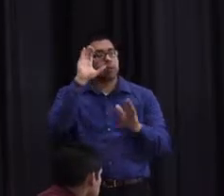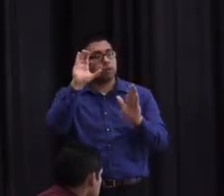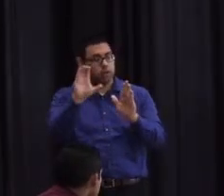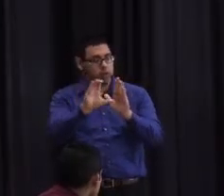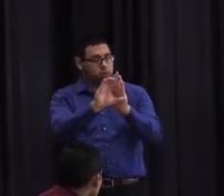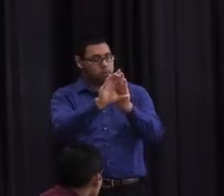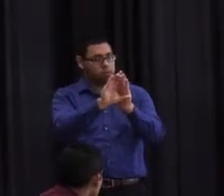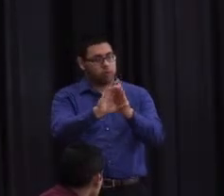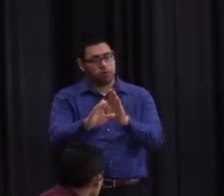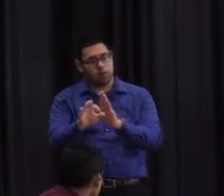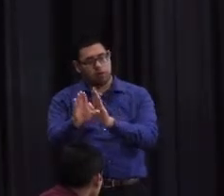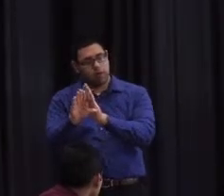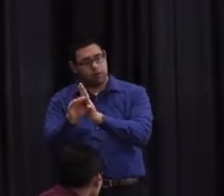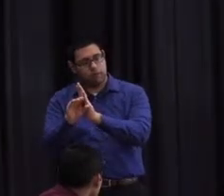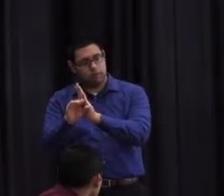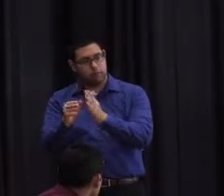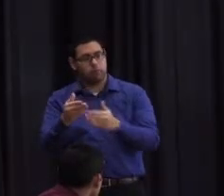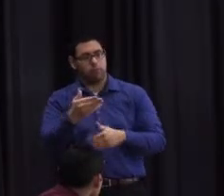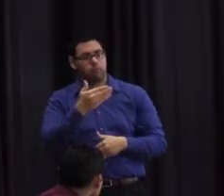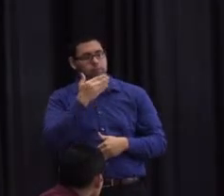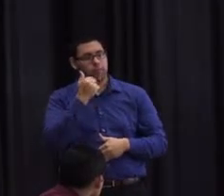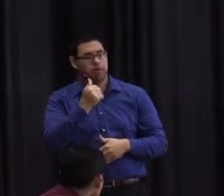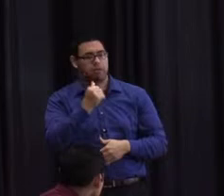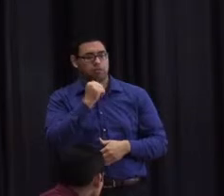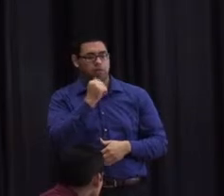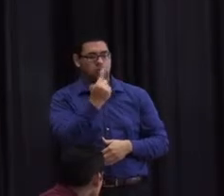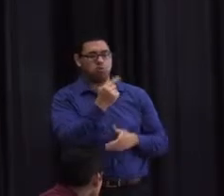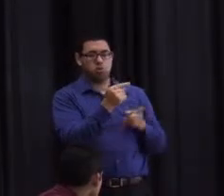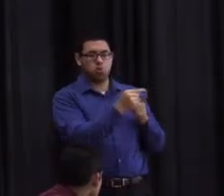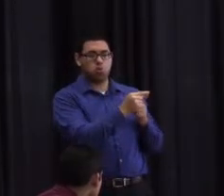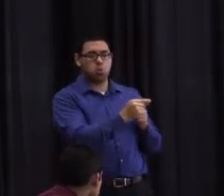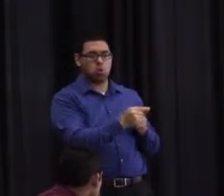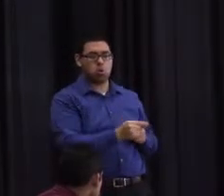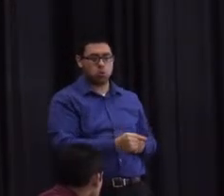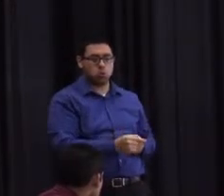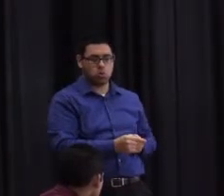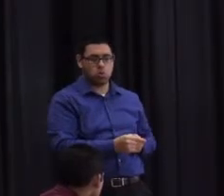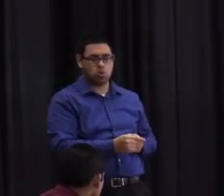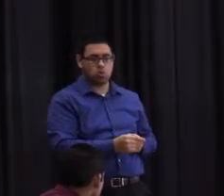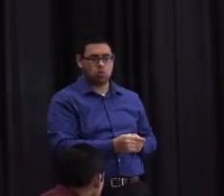Images and video are better than just text.